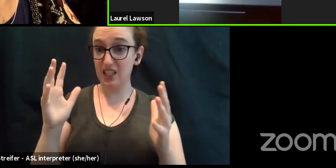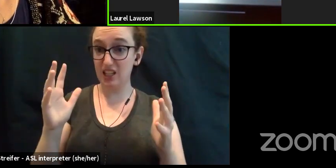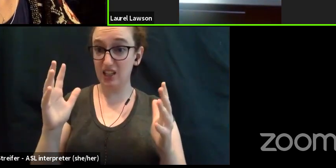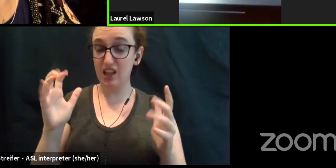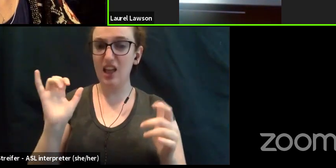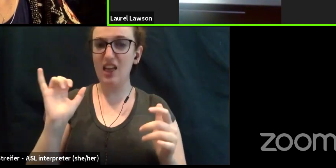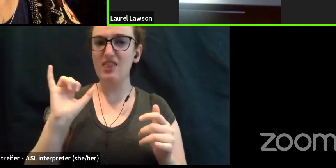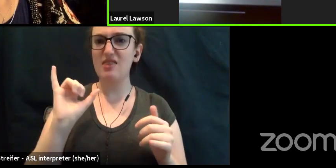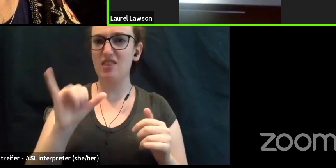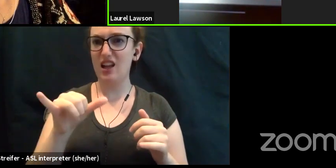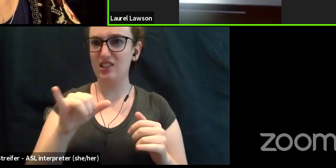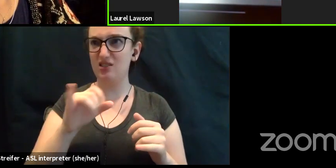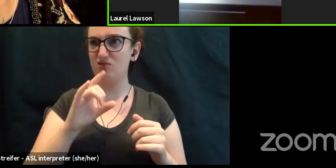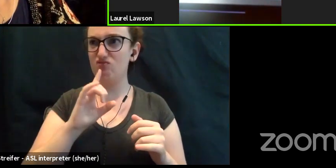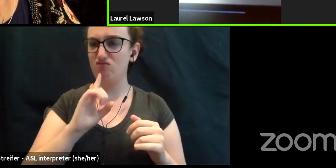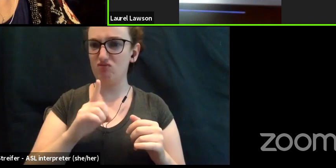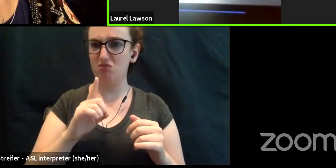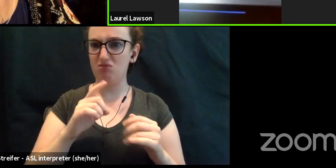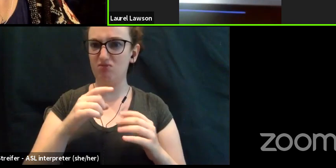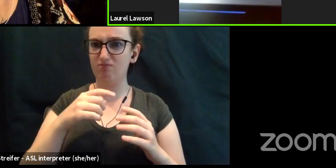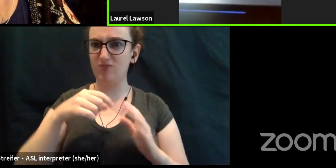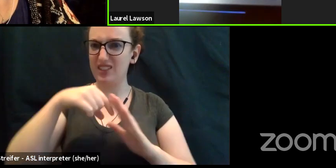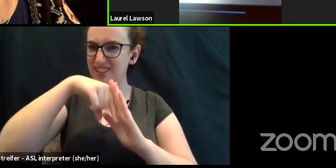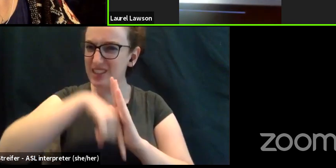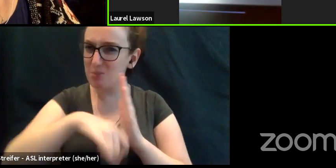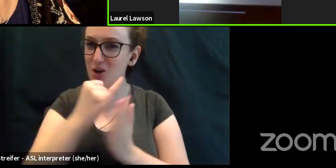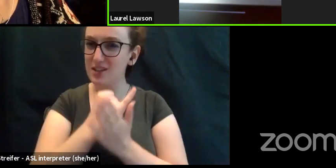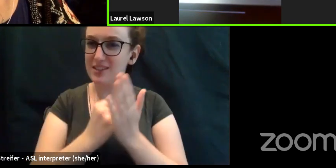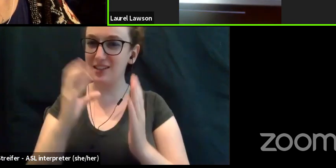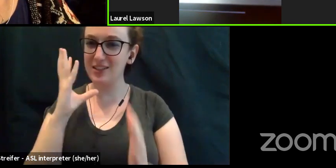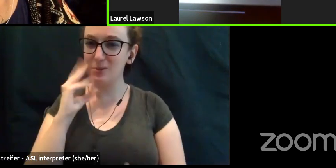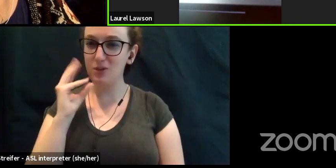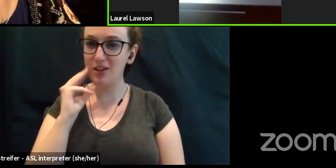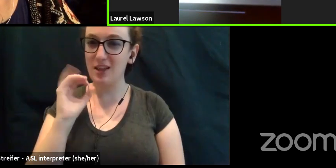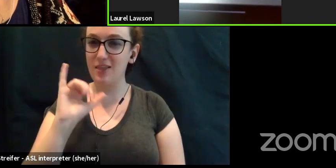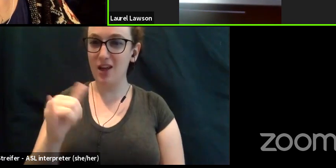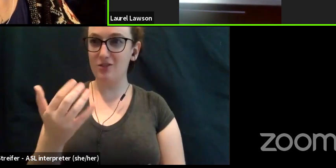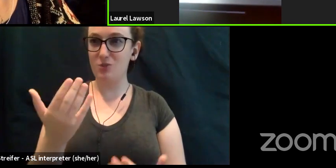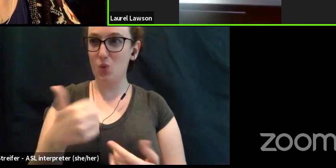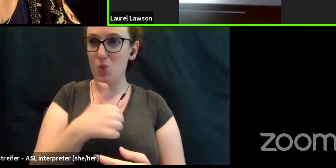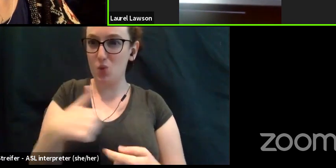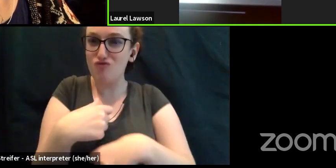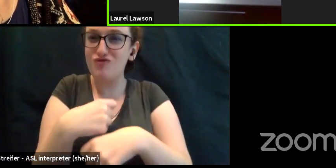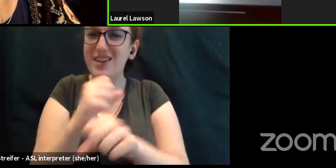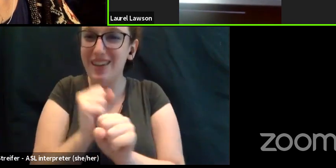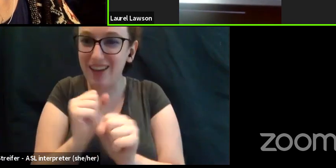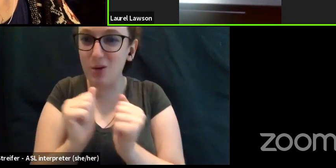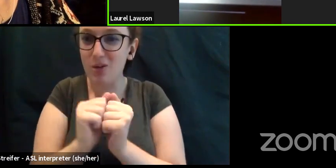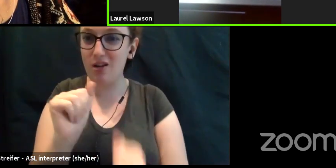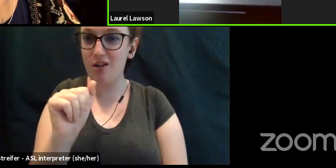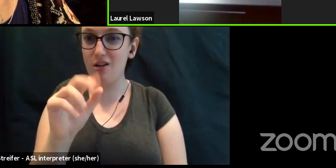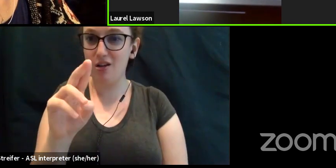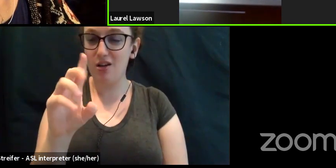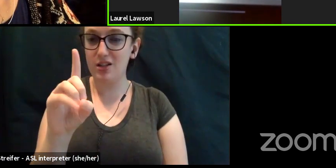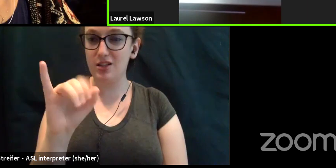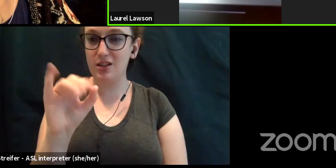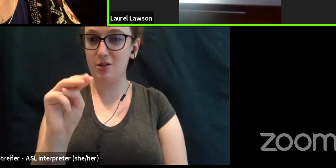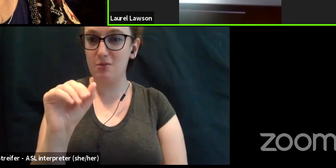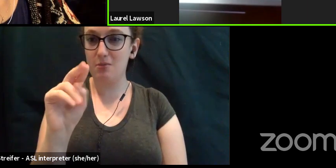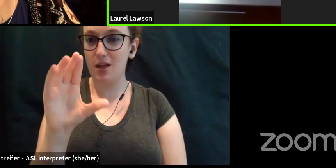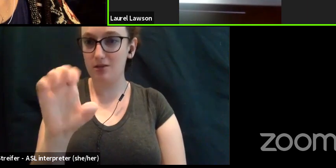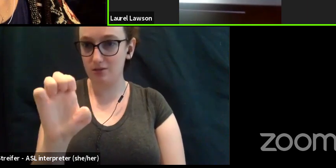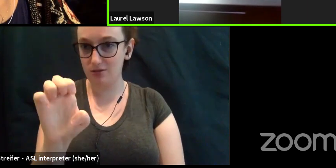rich artistic experience. And that is what we create with automats, where we are creating